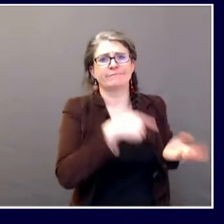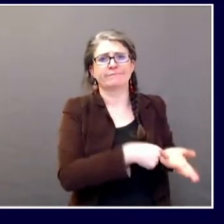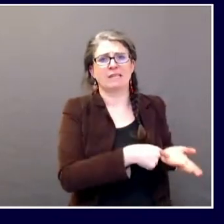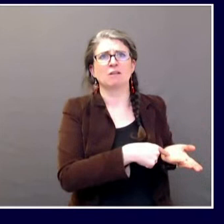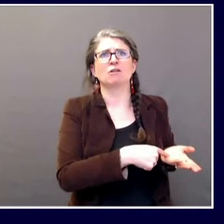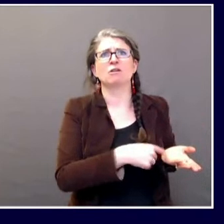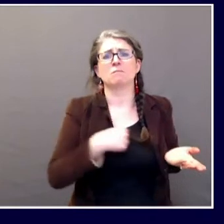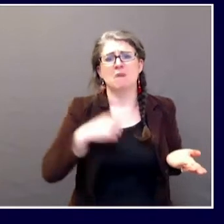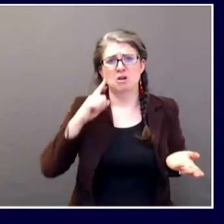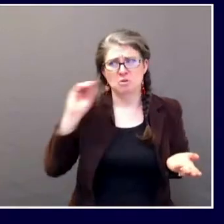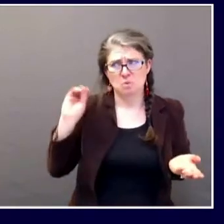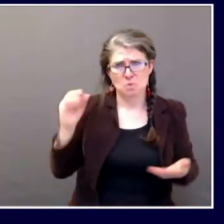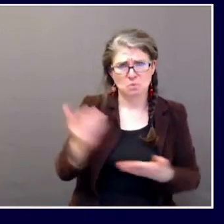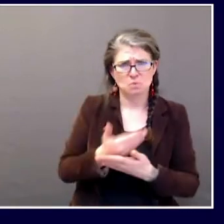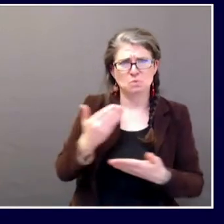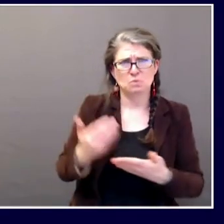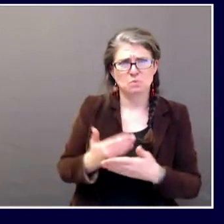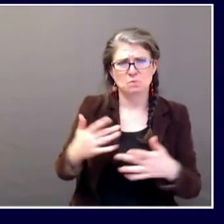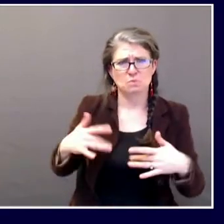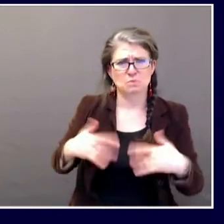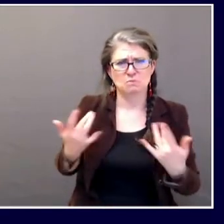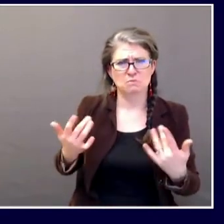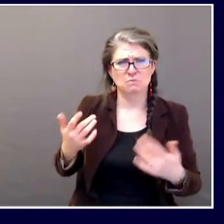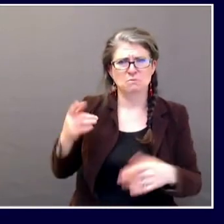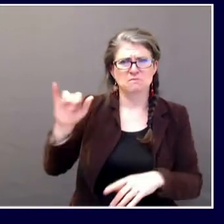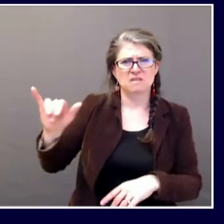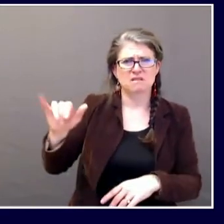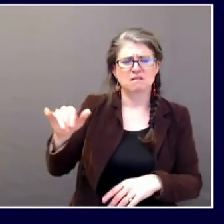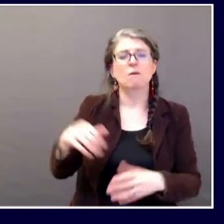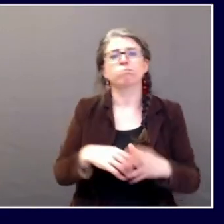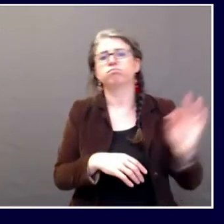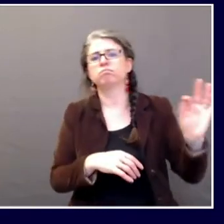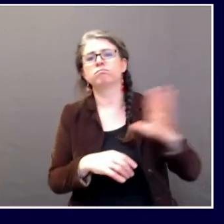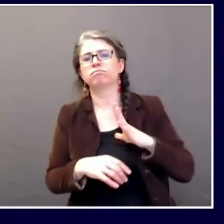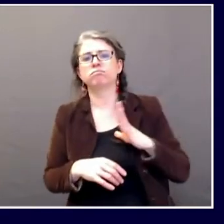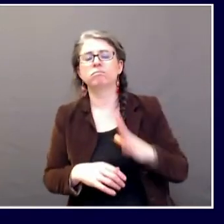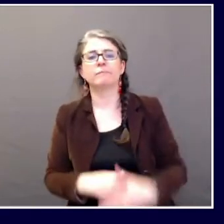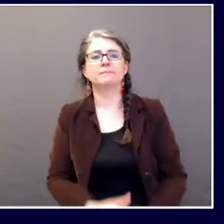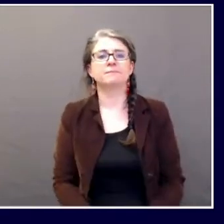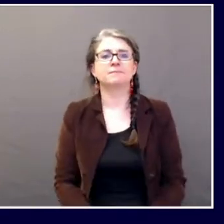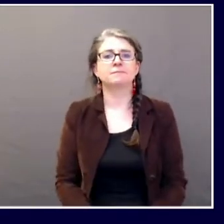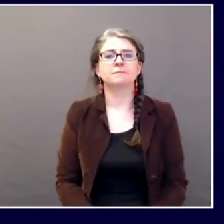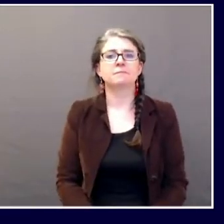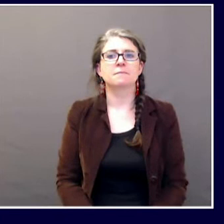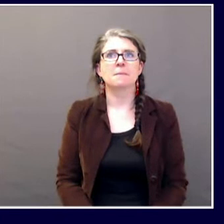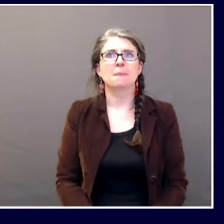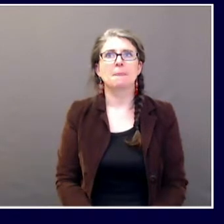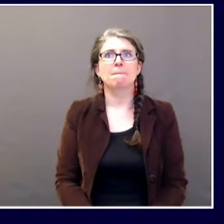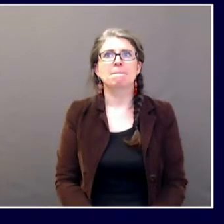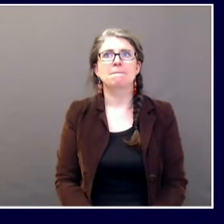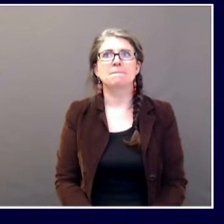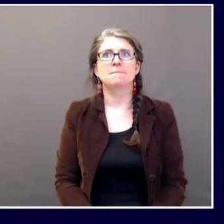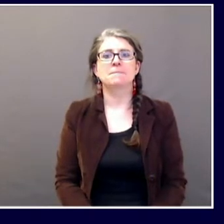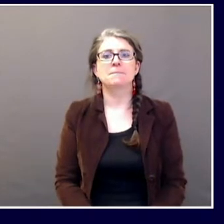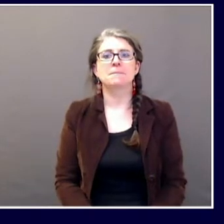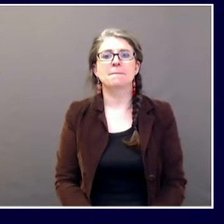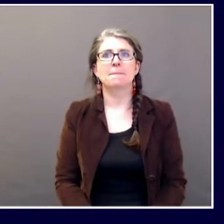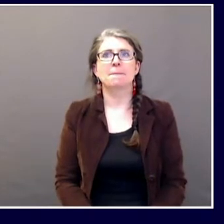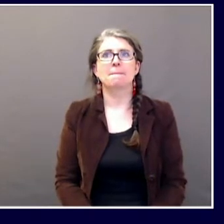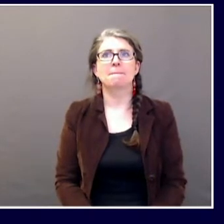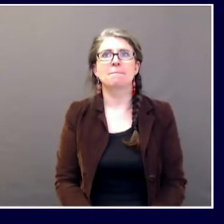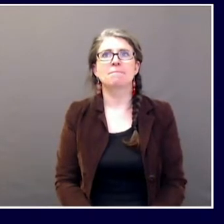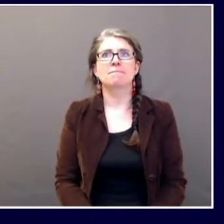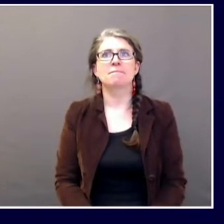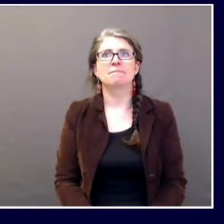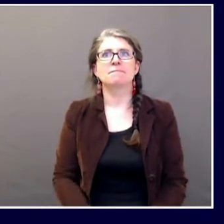there. Great. Thank you. Mm-hmm. Let me turn now to our next question, which goes to Patrick Whittle